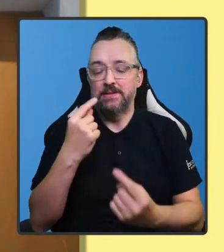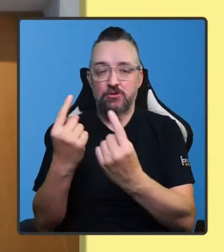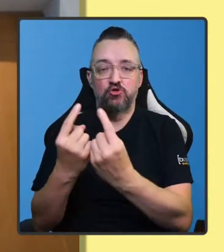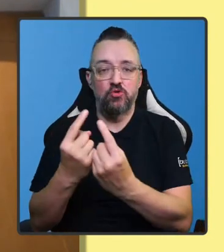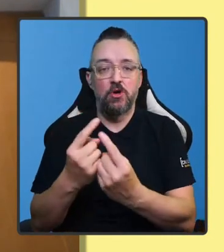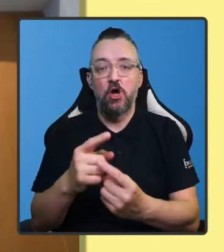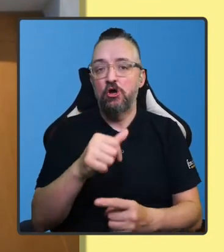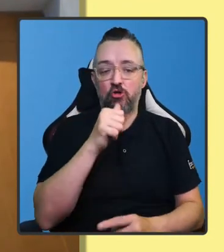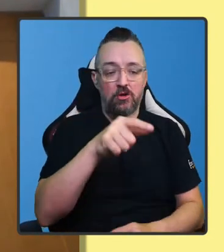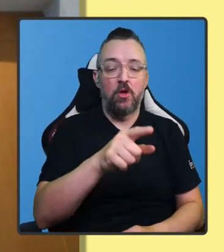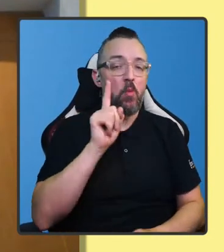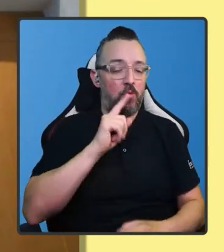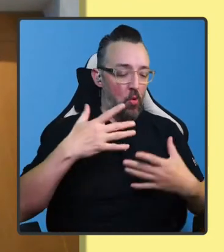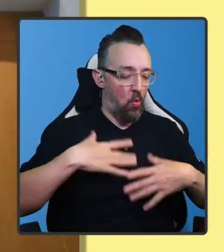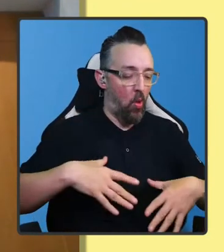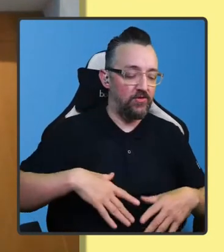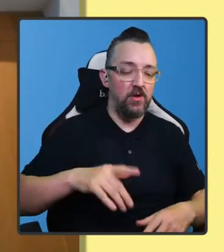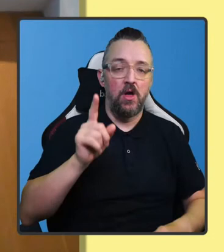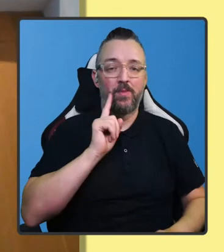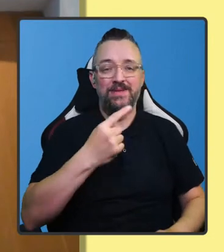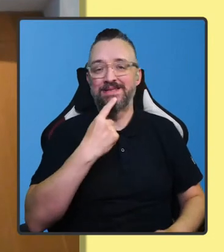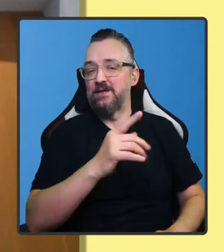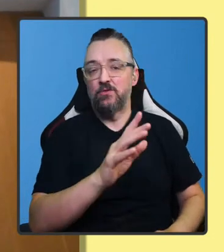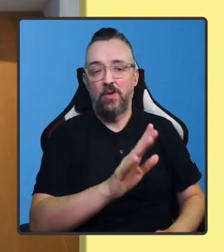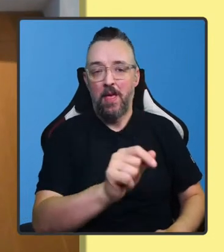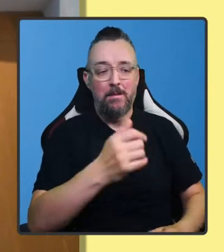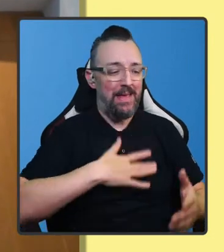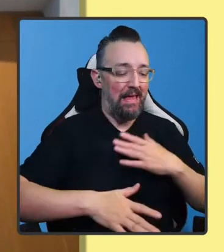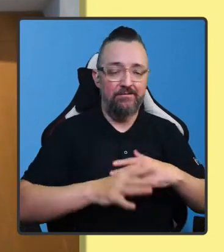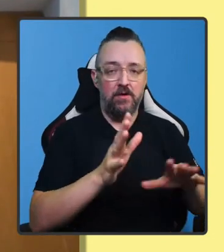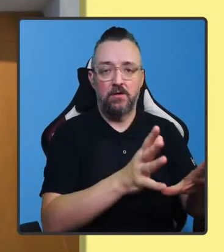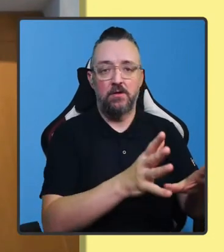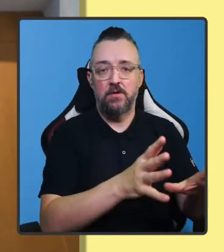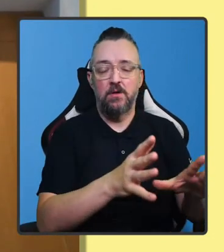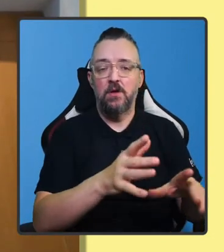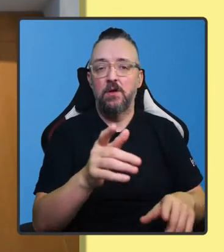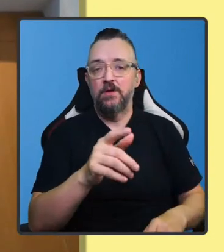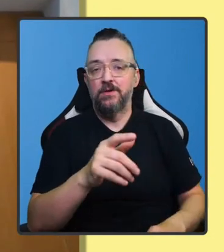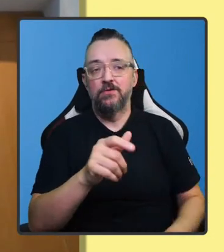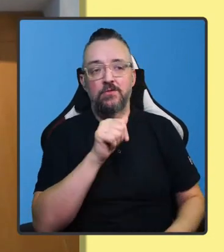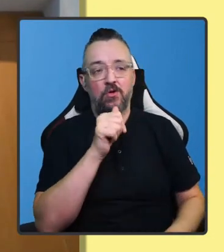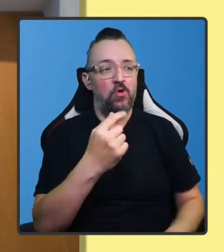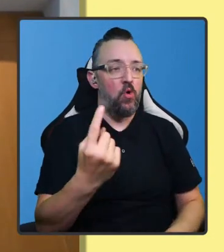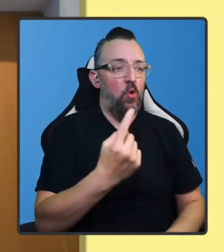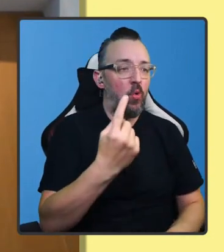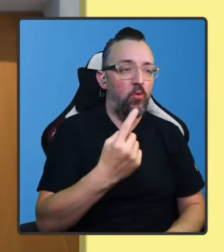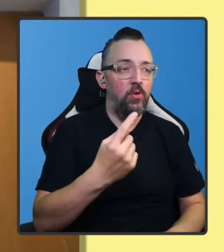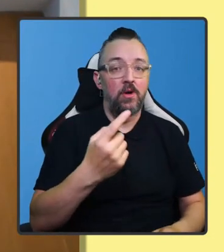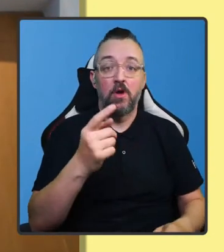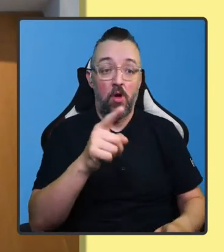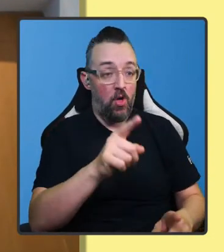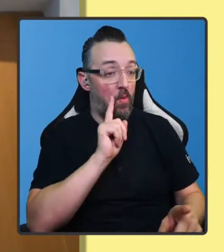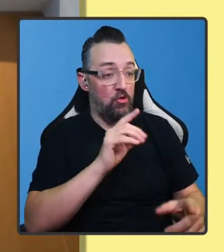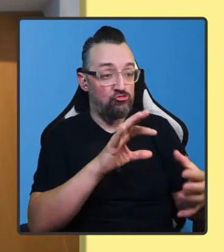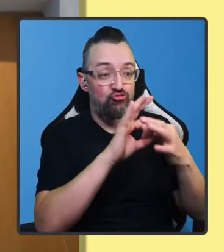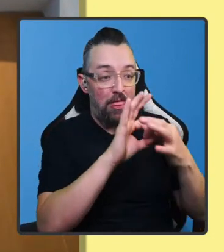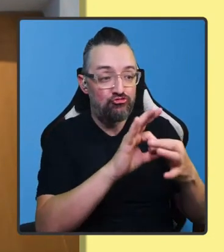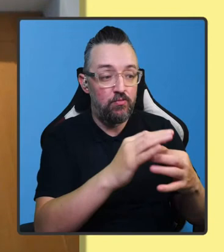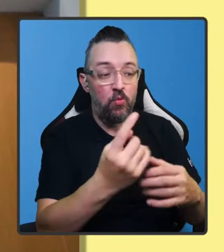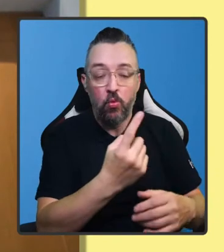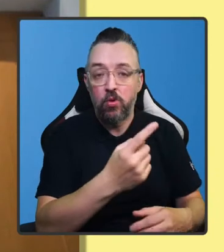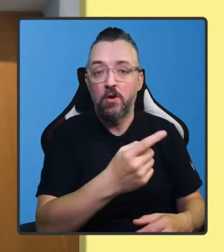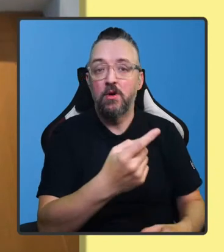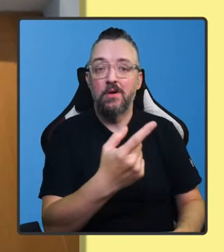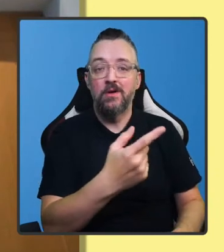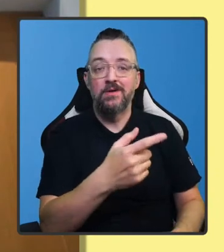it's not about what women say, it's not about how they behave, it's not about who a woman's in a relationship with, how long she leaves her